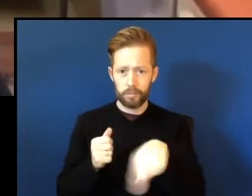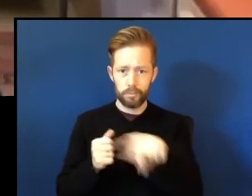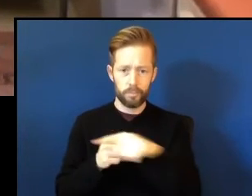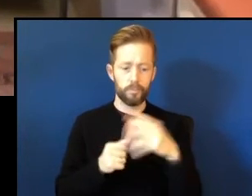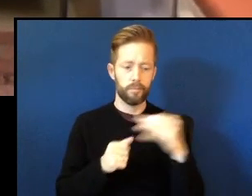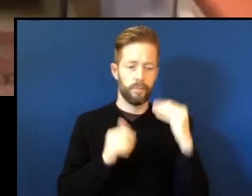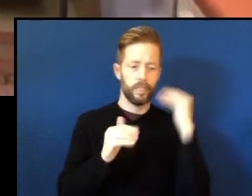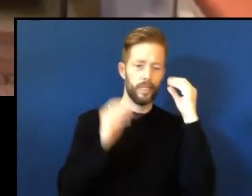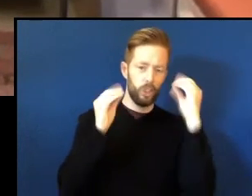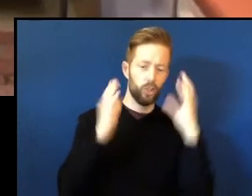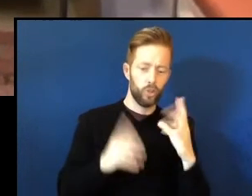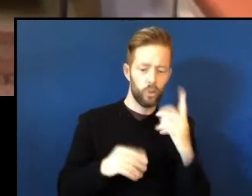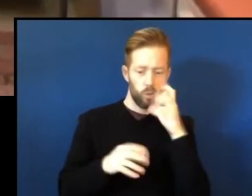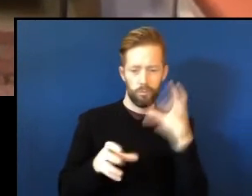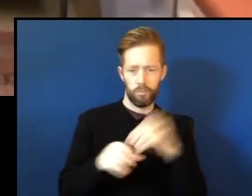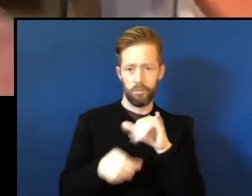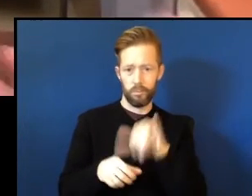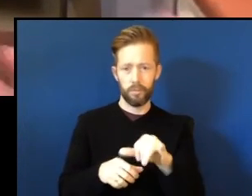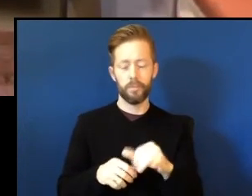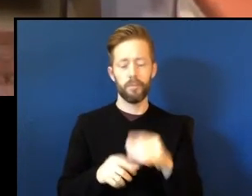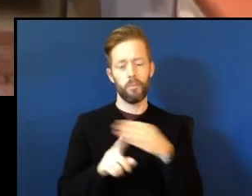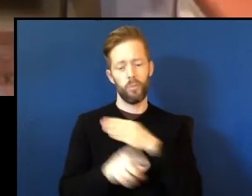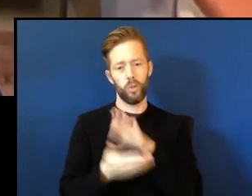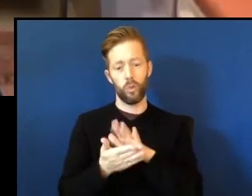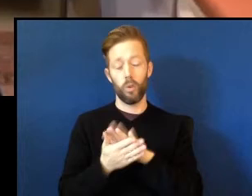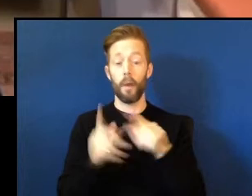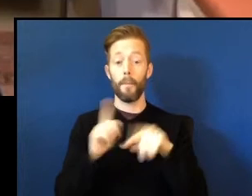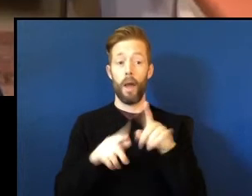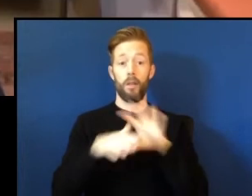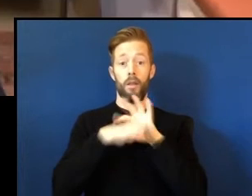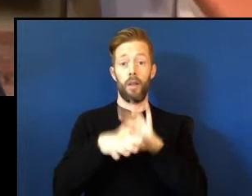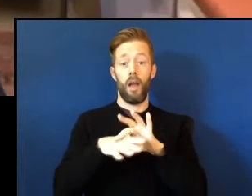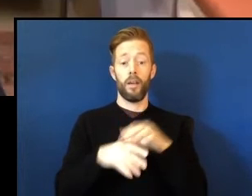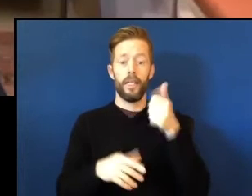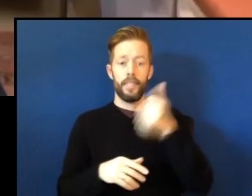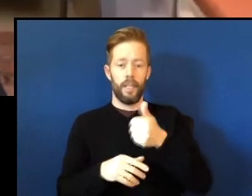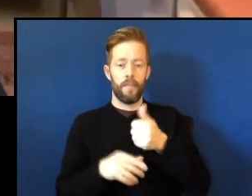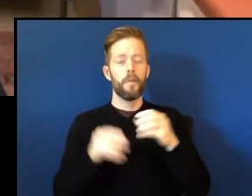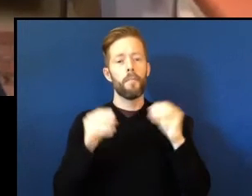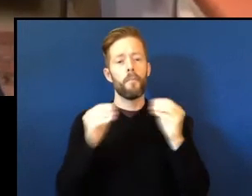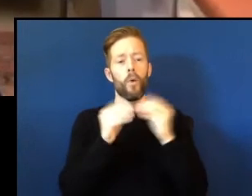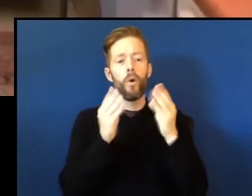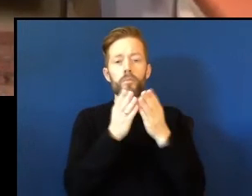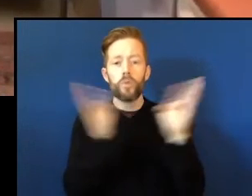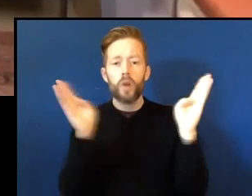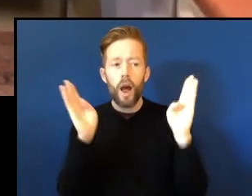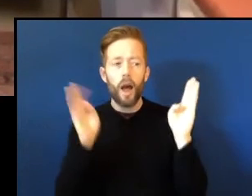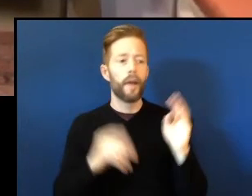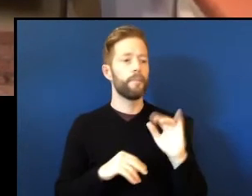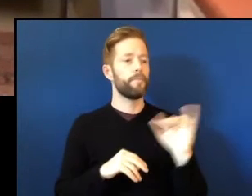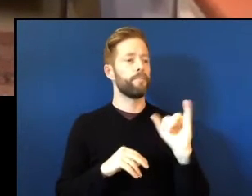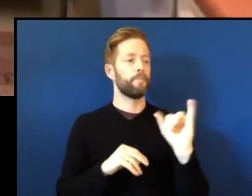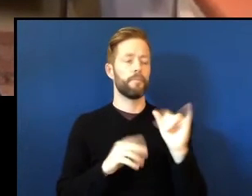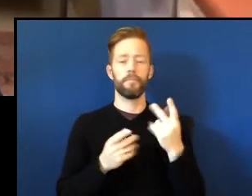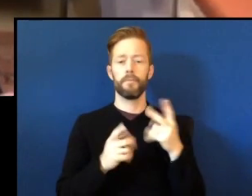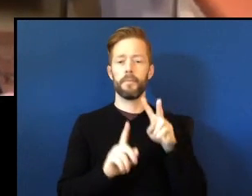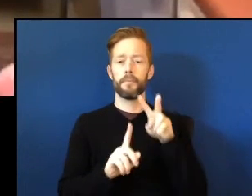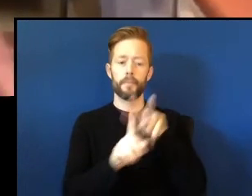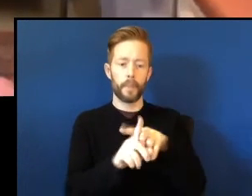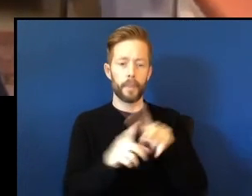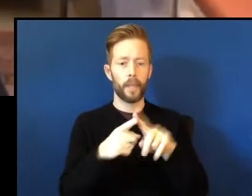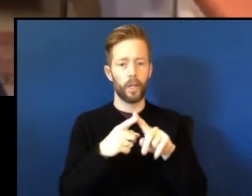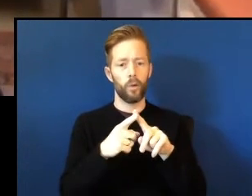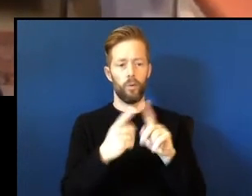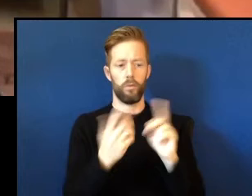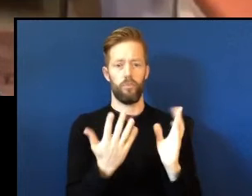from preschool classrooms. The content is more broad for sure, in terms of applying to a